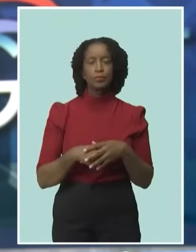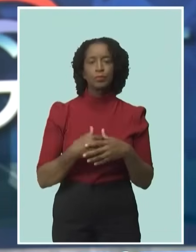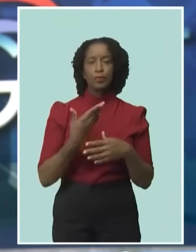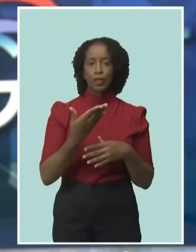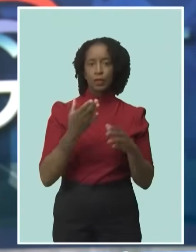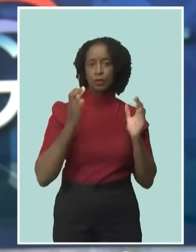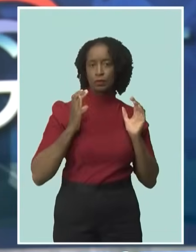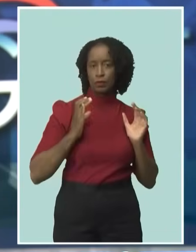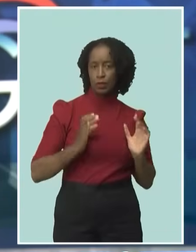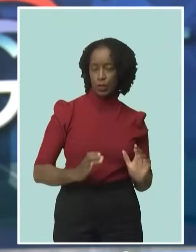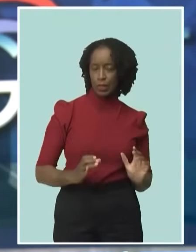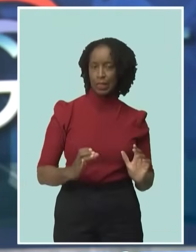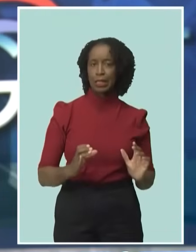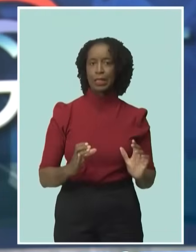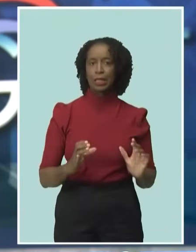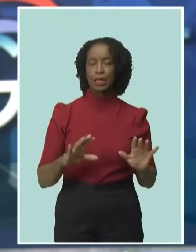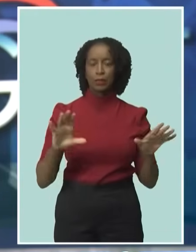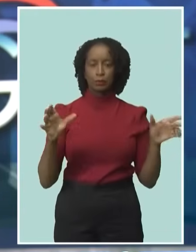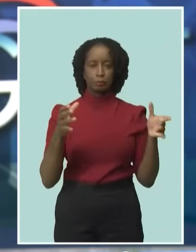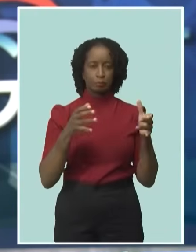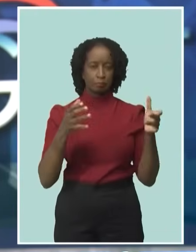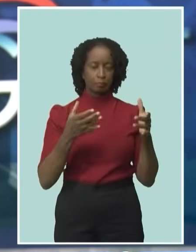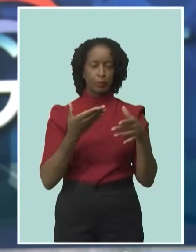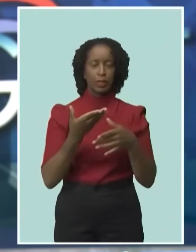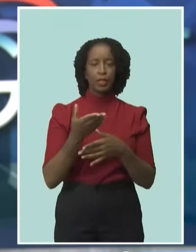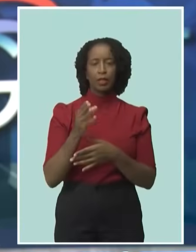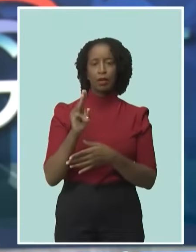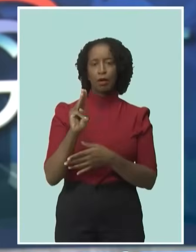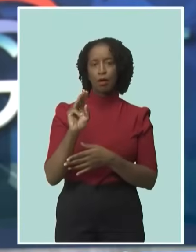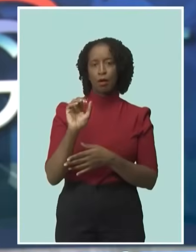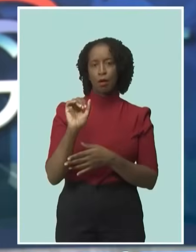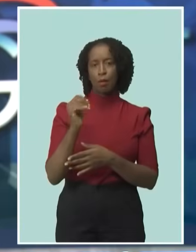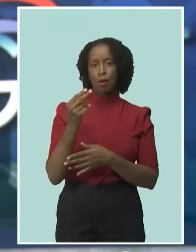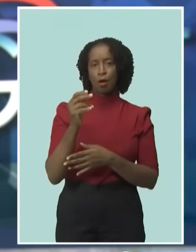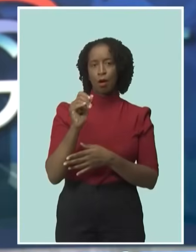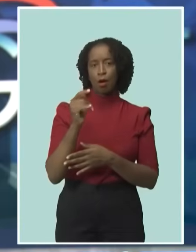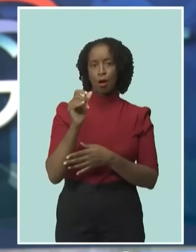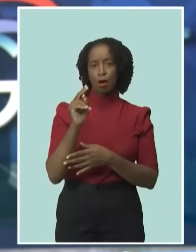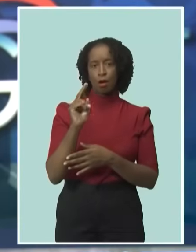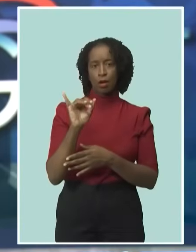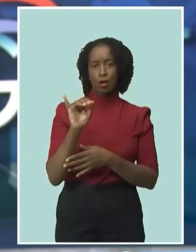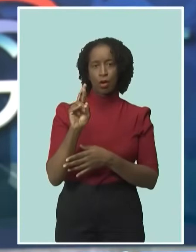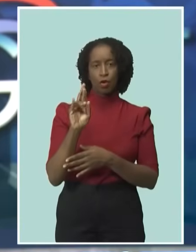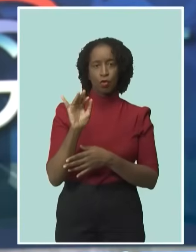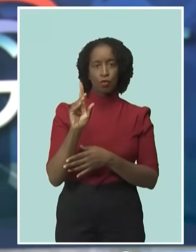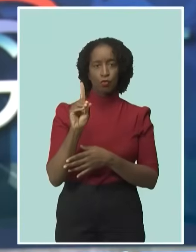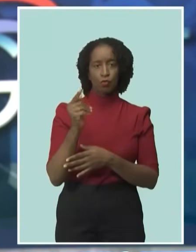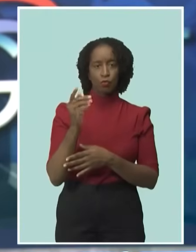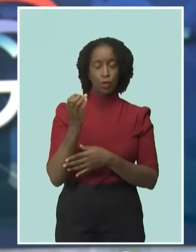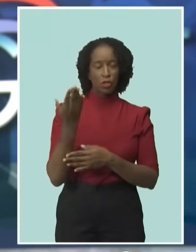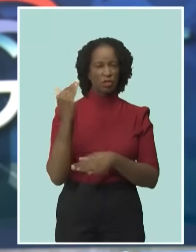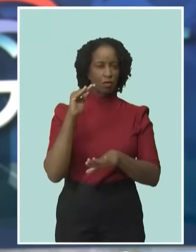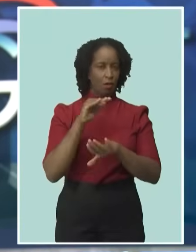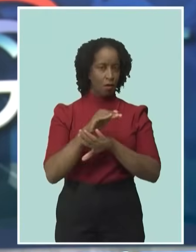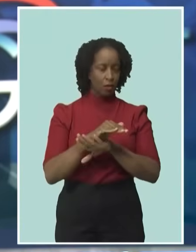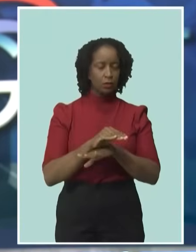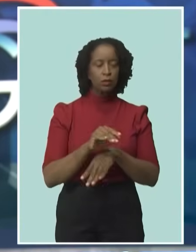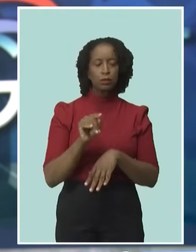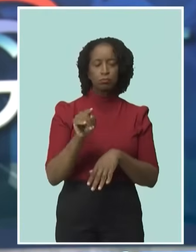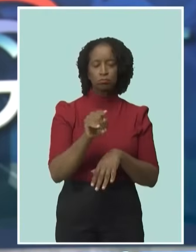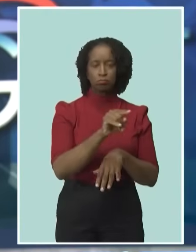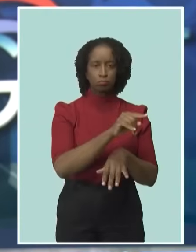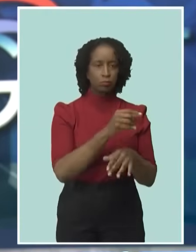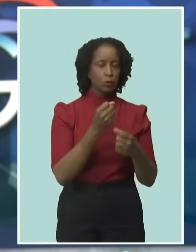cocktail reception at Mahogany Ridge, St. Thomas last evening. Speaking to a cross-section of industry stakeholders, the bank